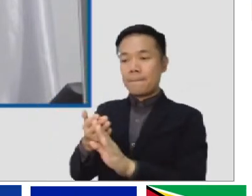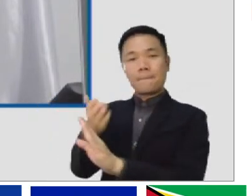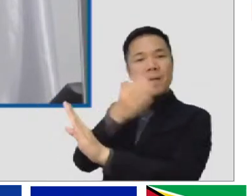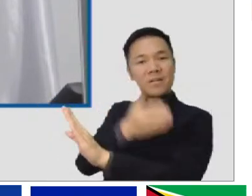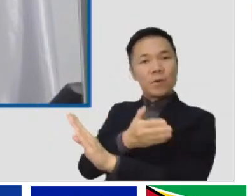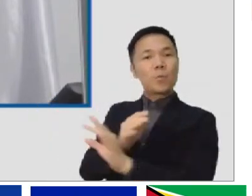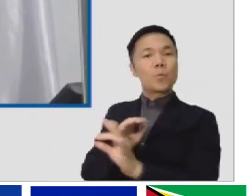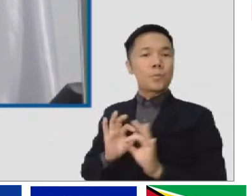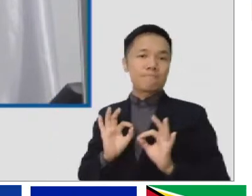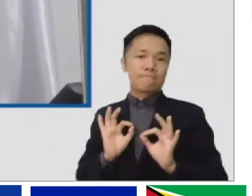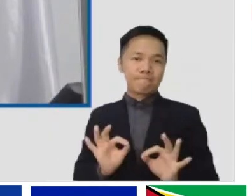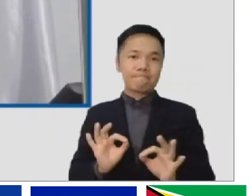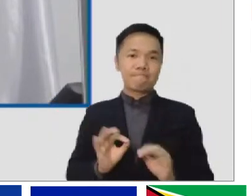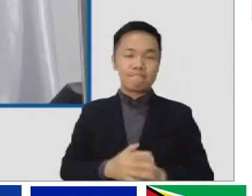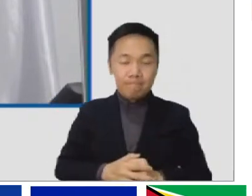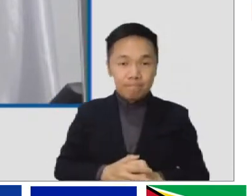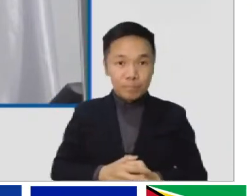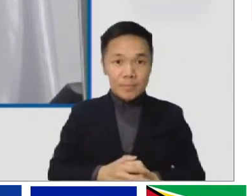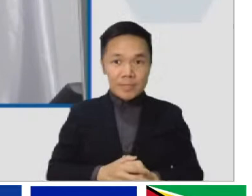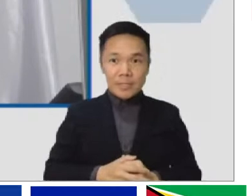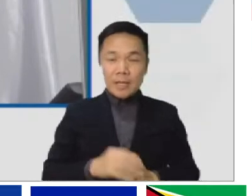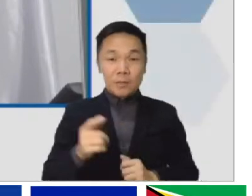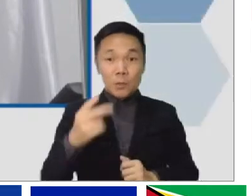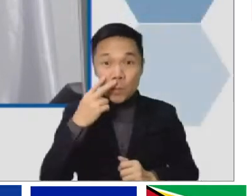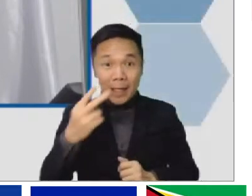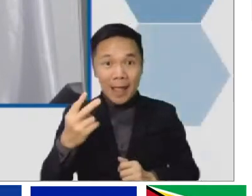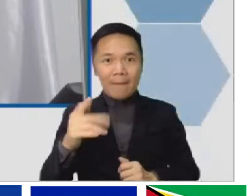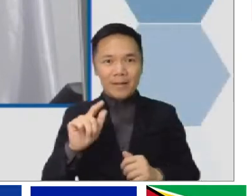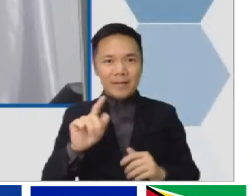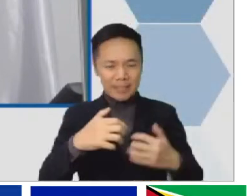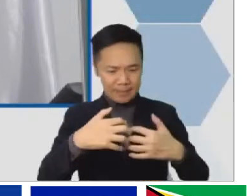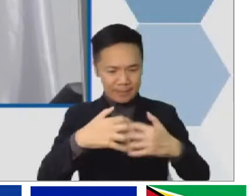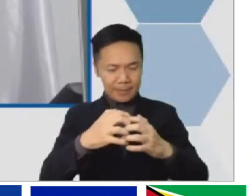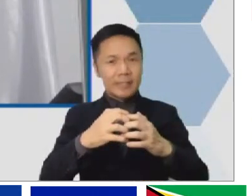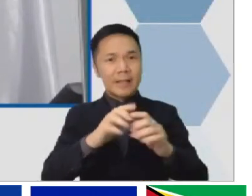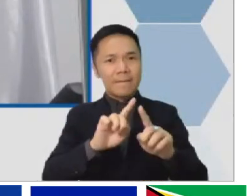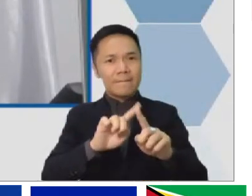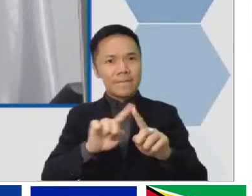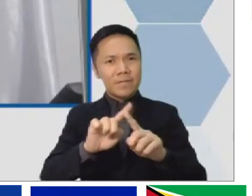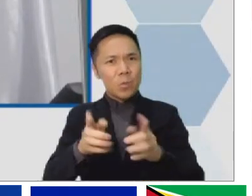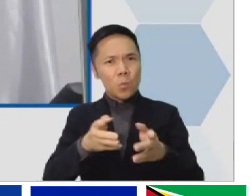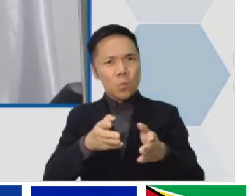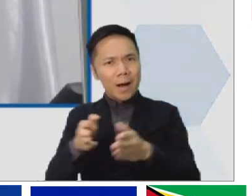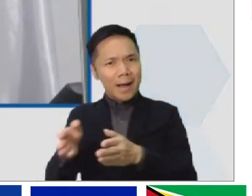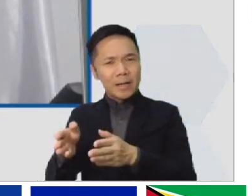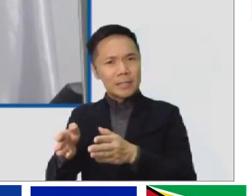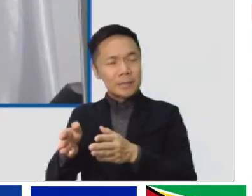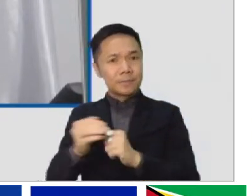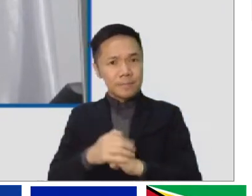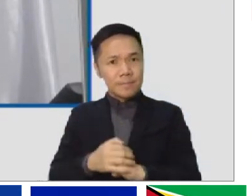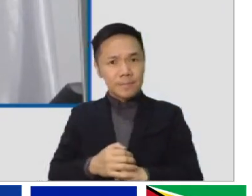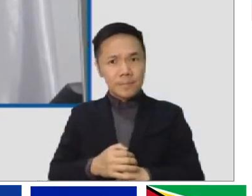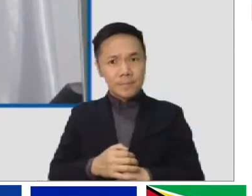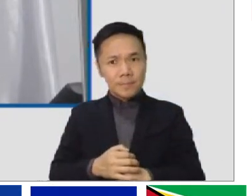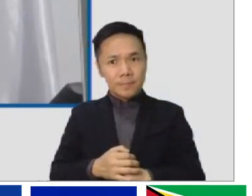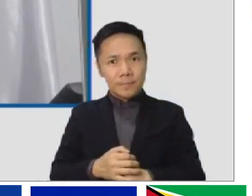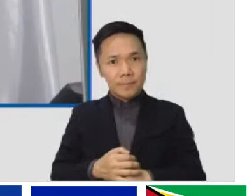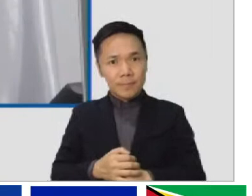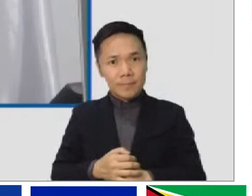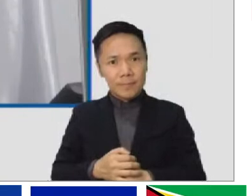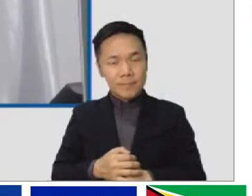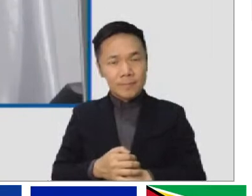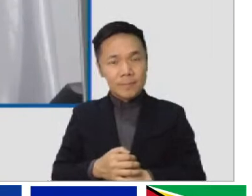this diagnosis that will allow us to have all these to monitor,